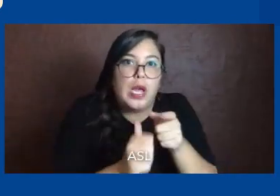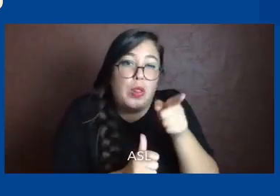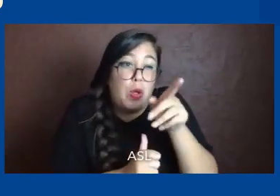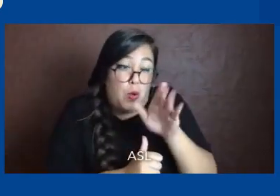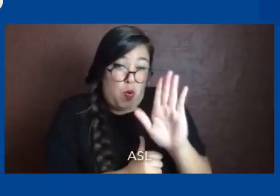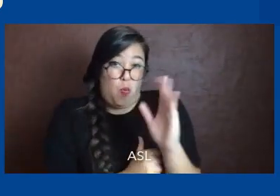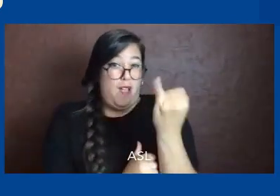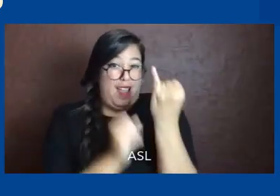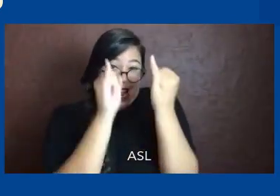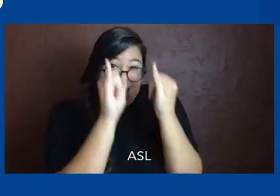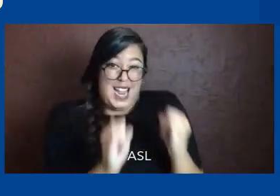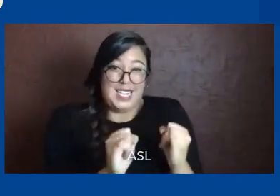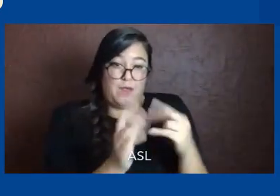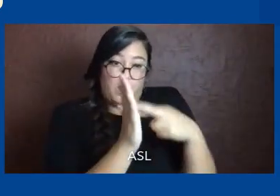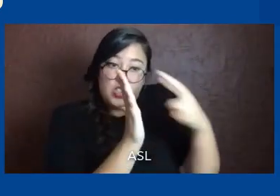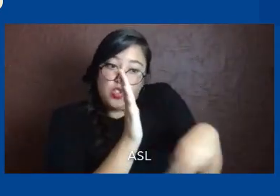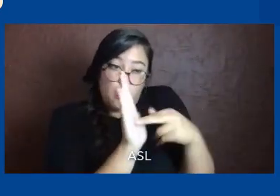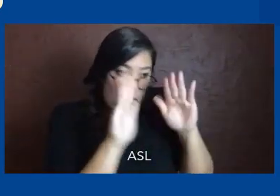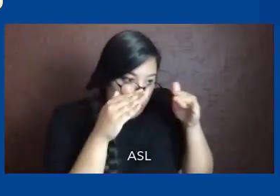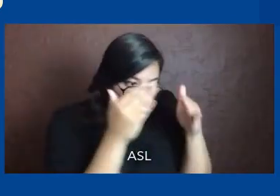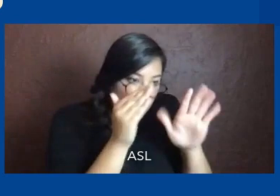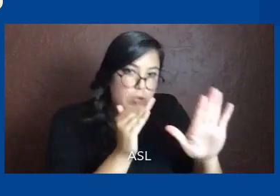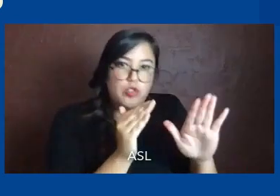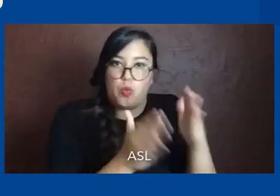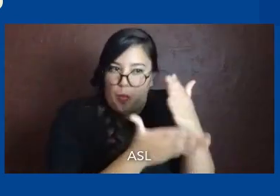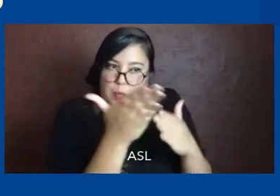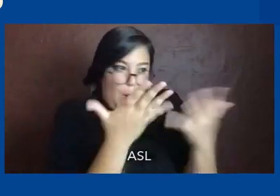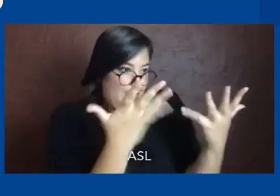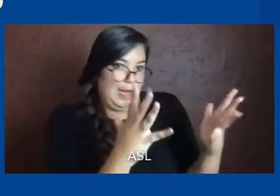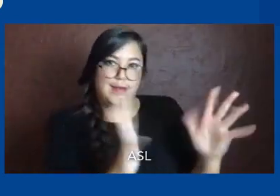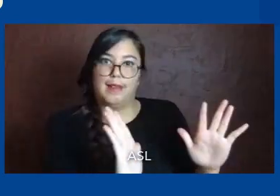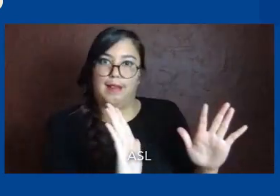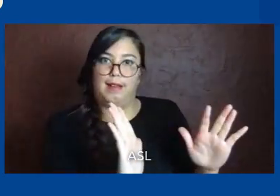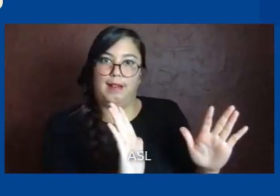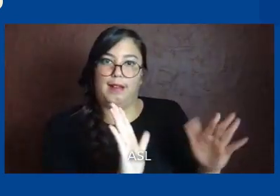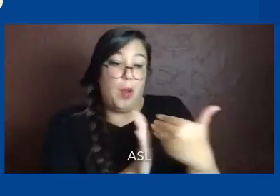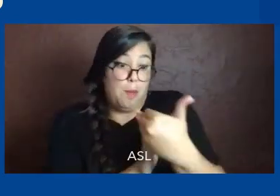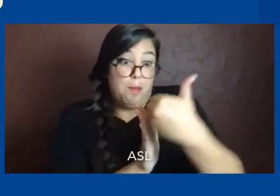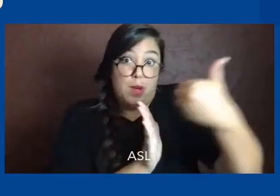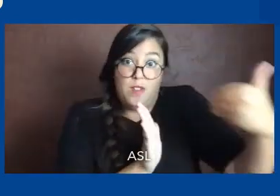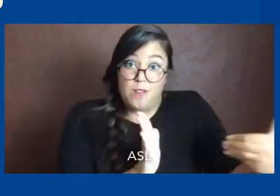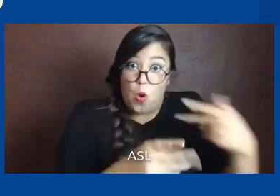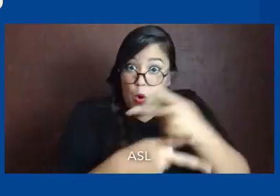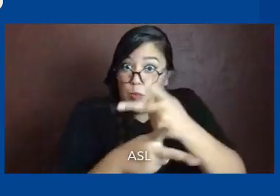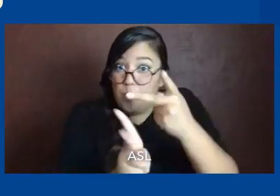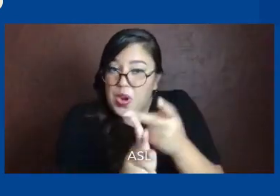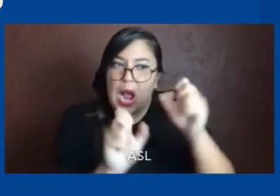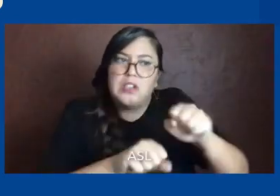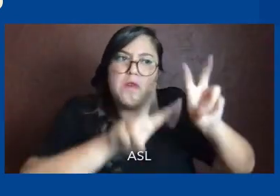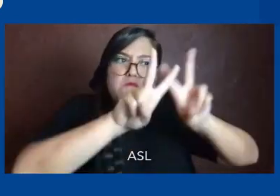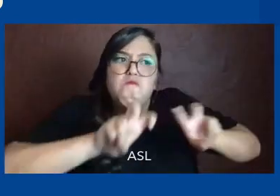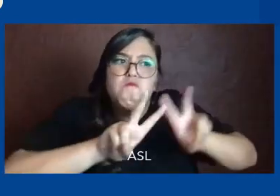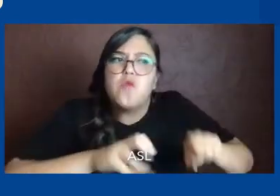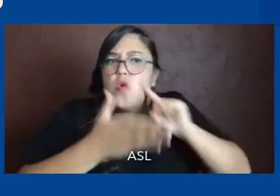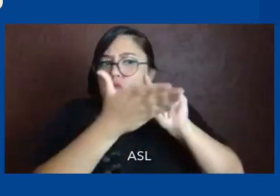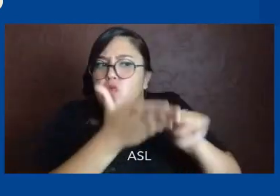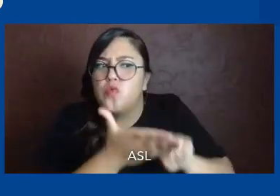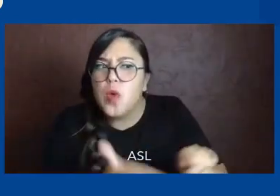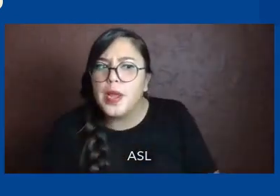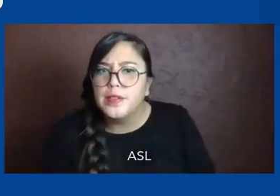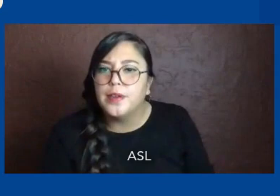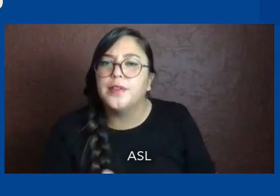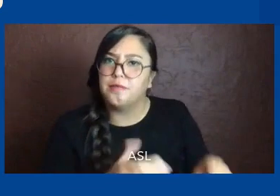There's so much pre-production to kind of examine exactly how you're going to do something. And in documentary, it's like